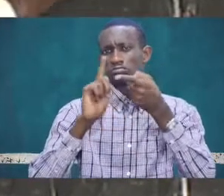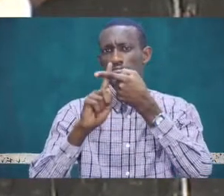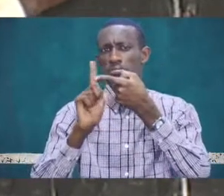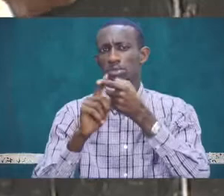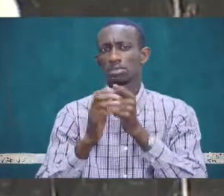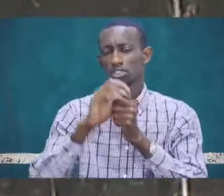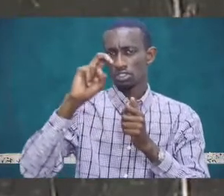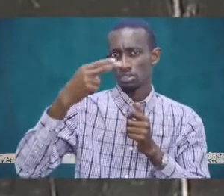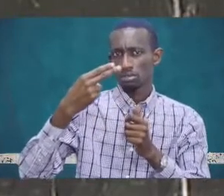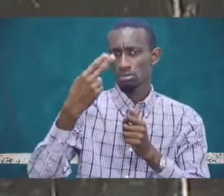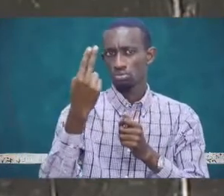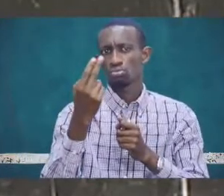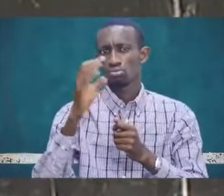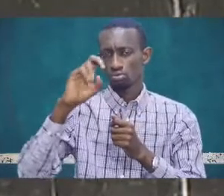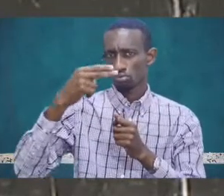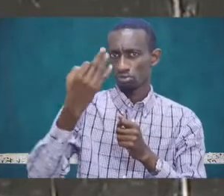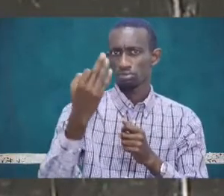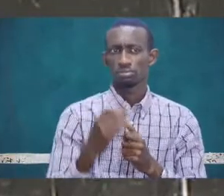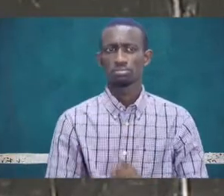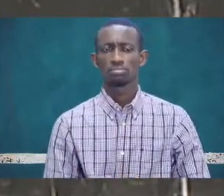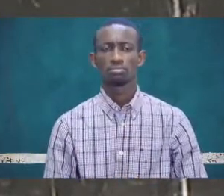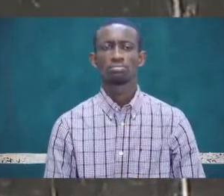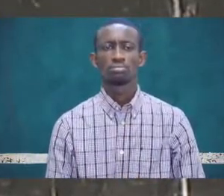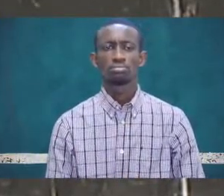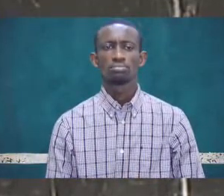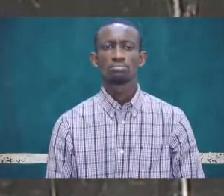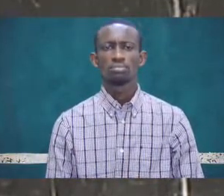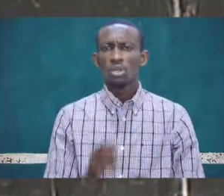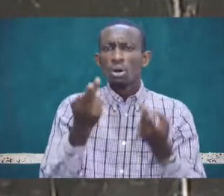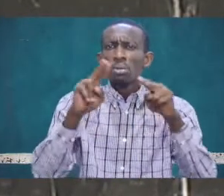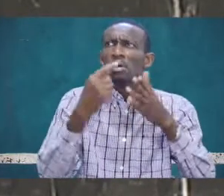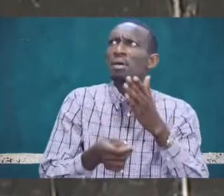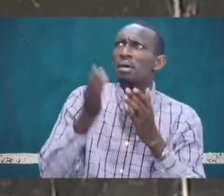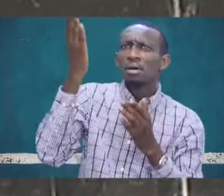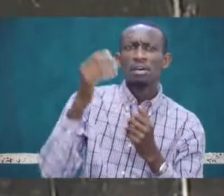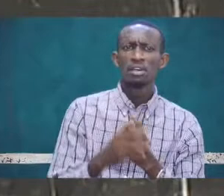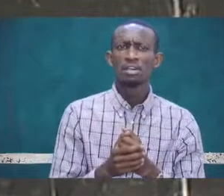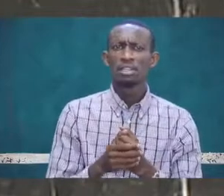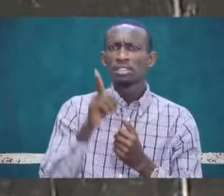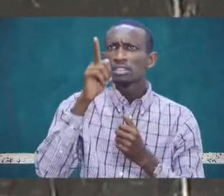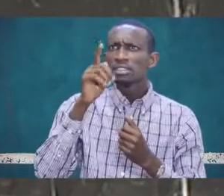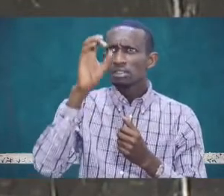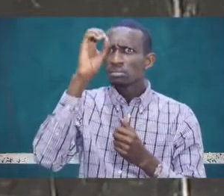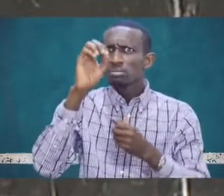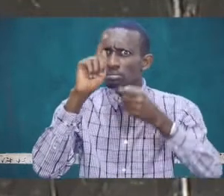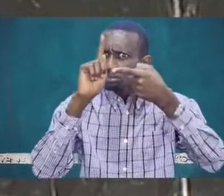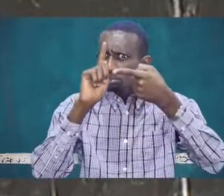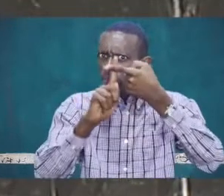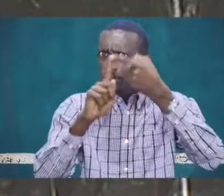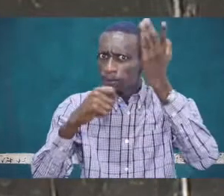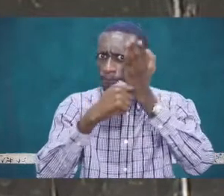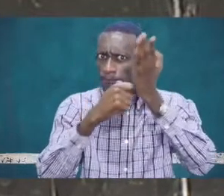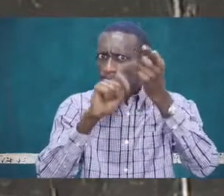CH2, CH3. So here what happens? this positive charge has to be